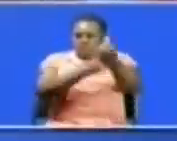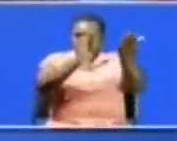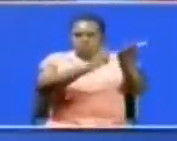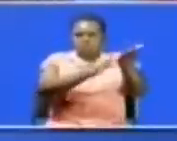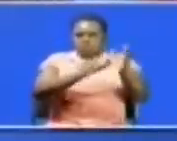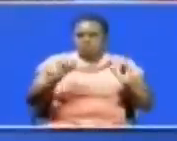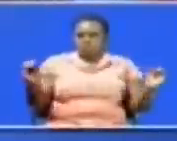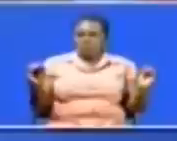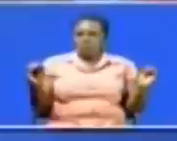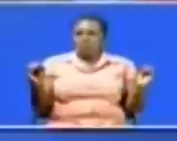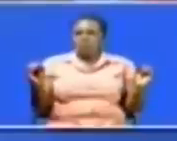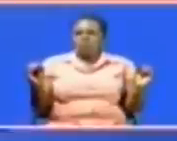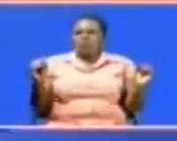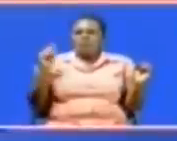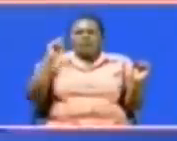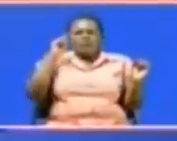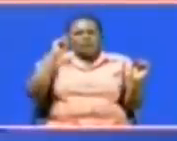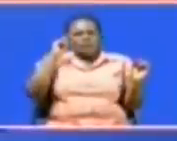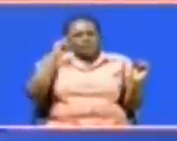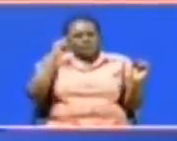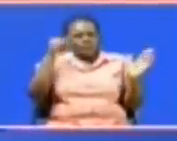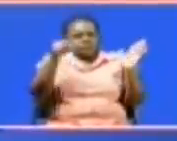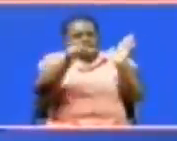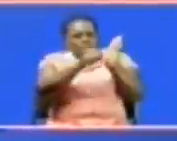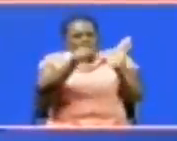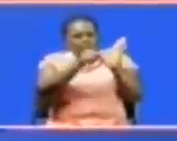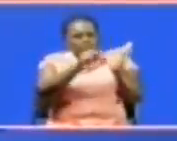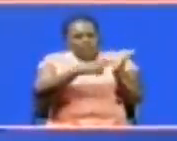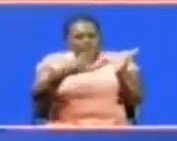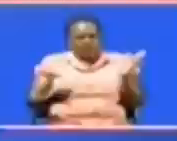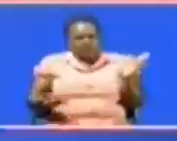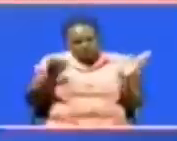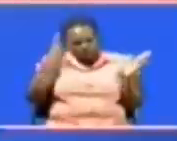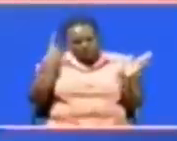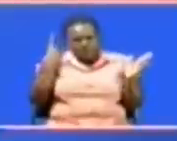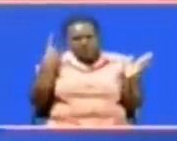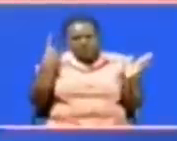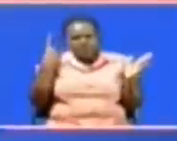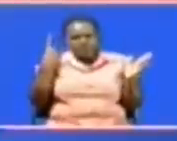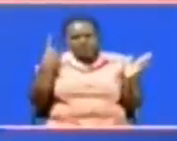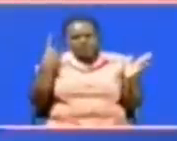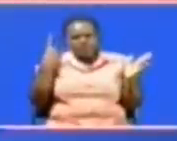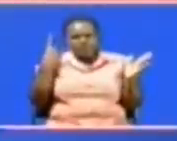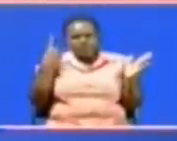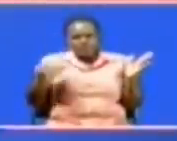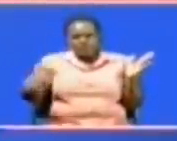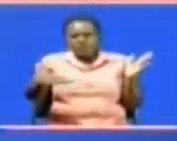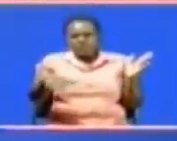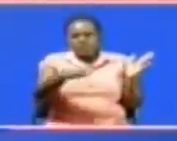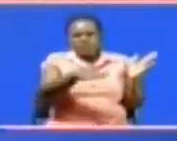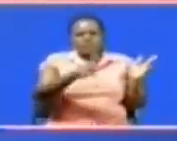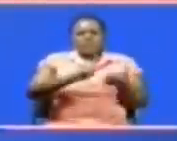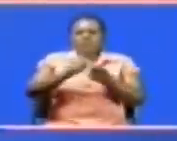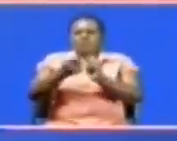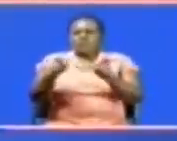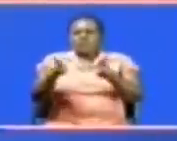proposals. I think the problem is failure to understand that the environment is changing, mm-hmm, and